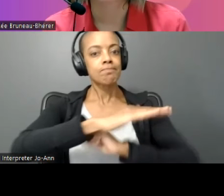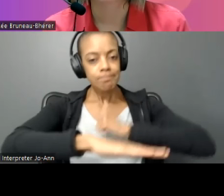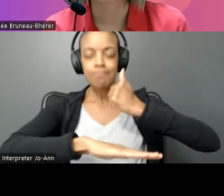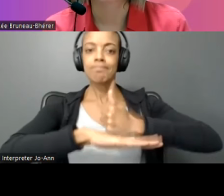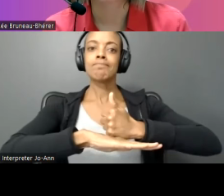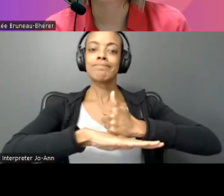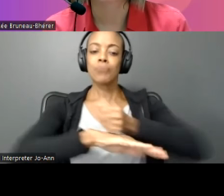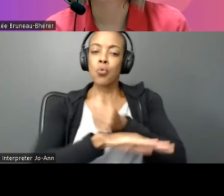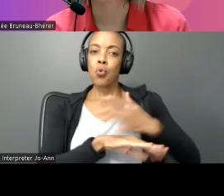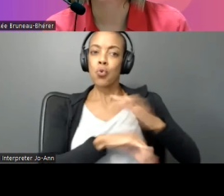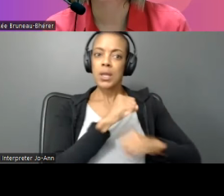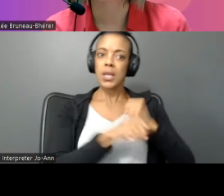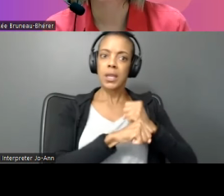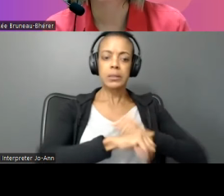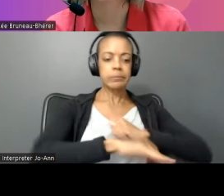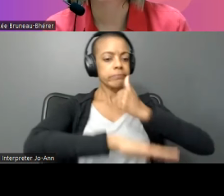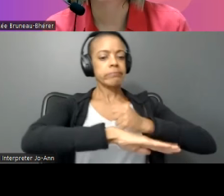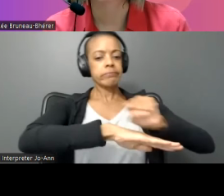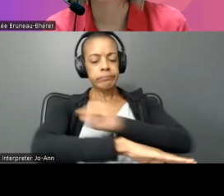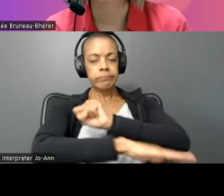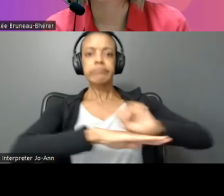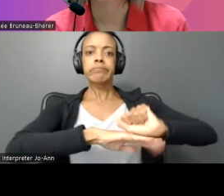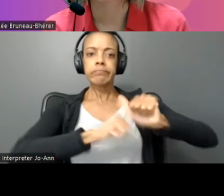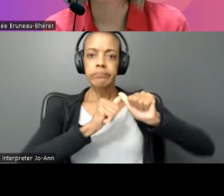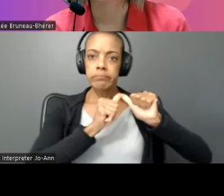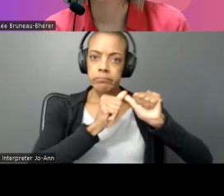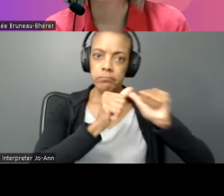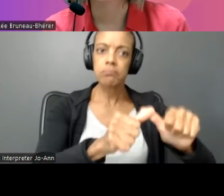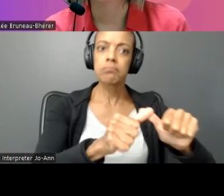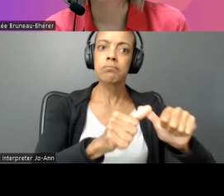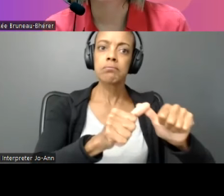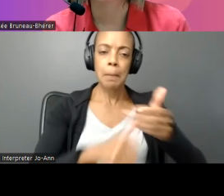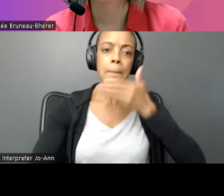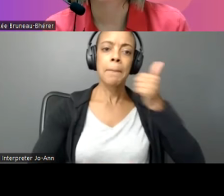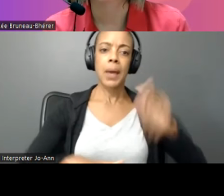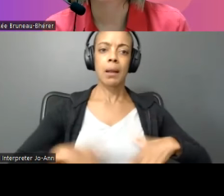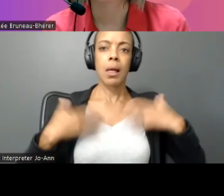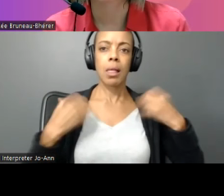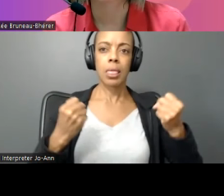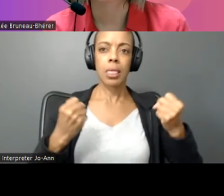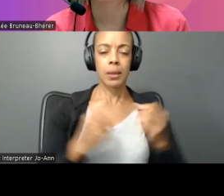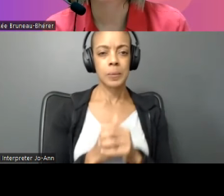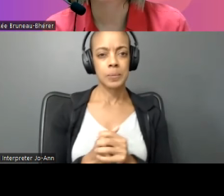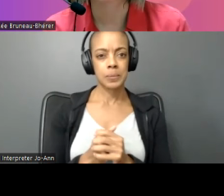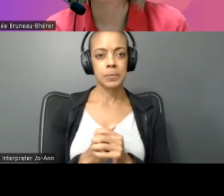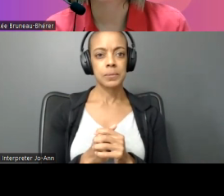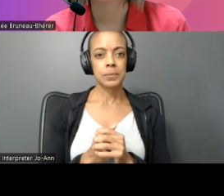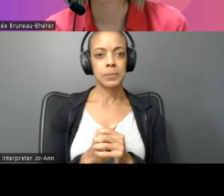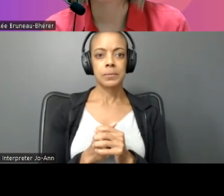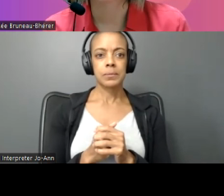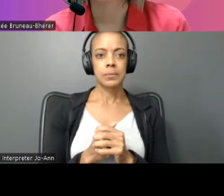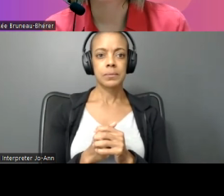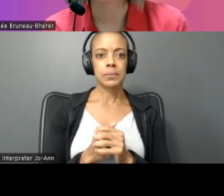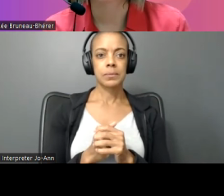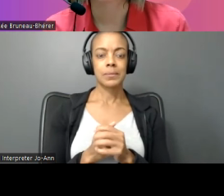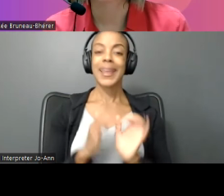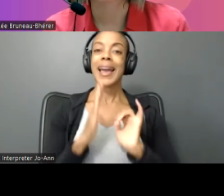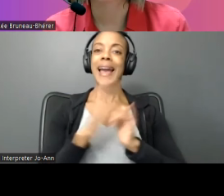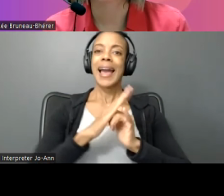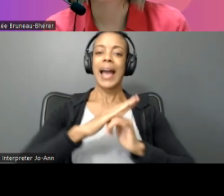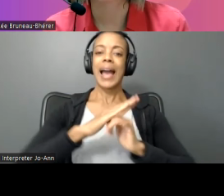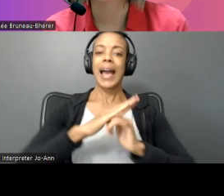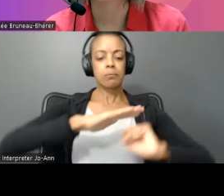provides a good base for a lifetime of good mental function and better overall health. So just how is a solid brain foundation